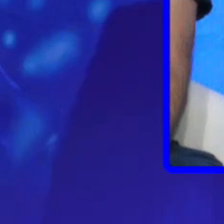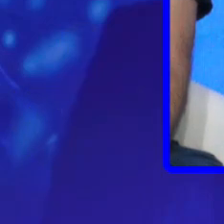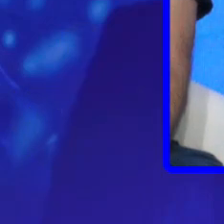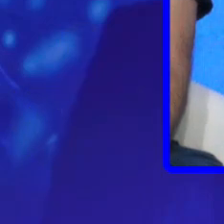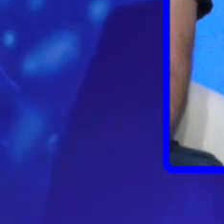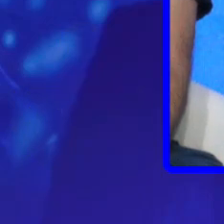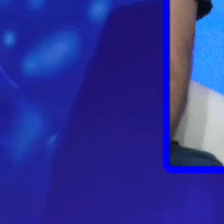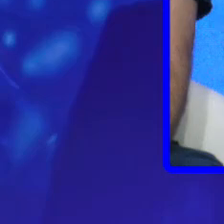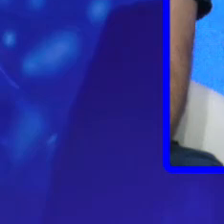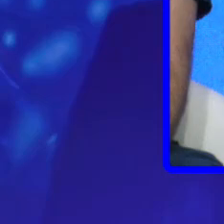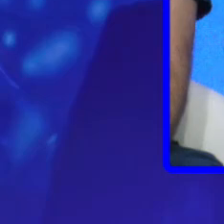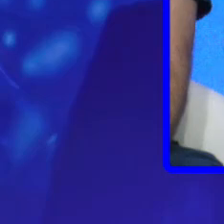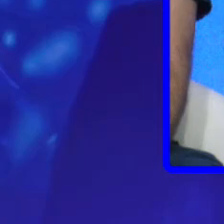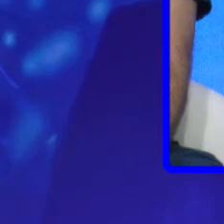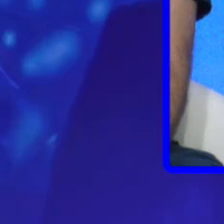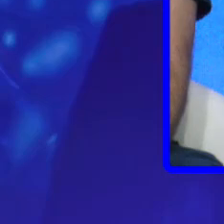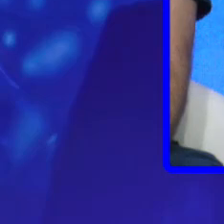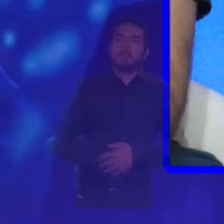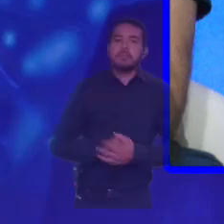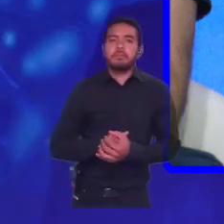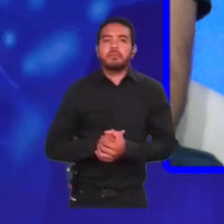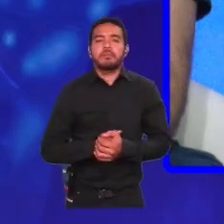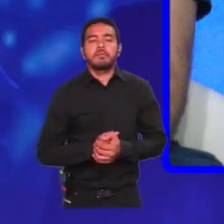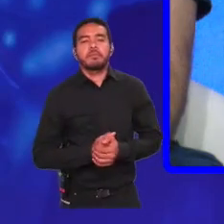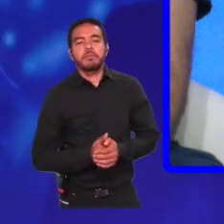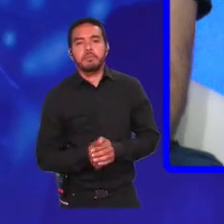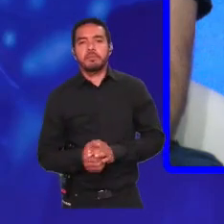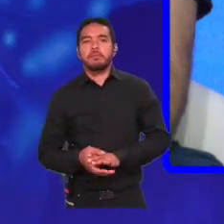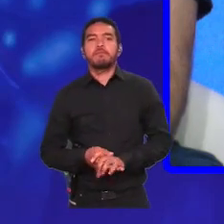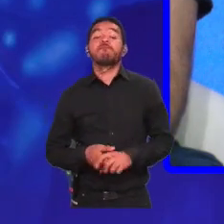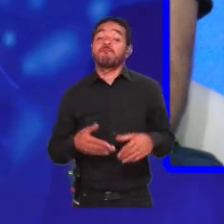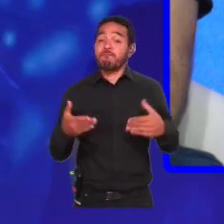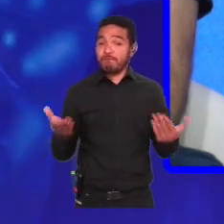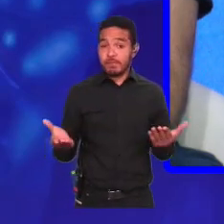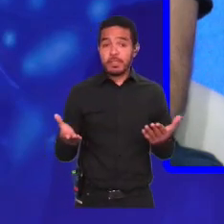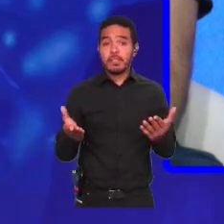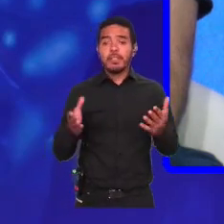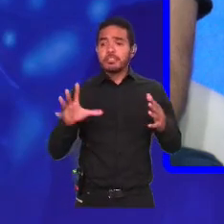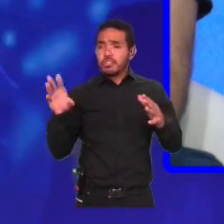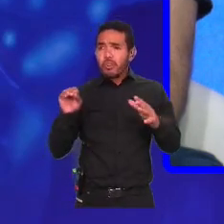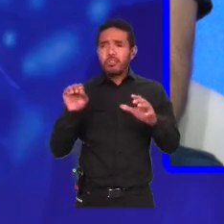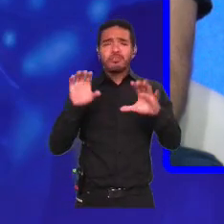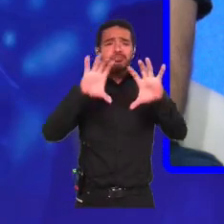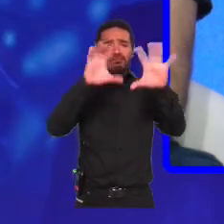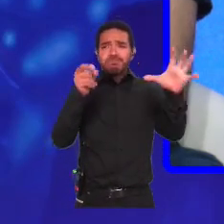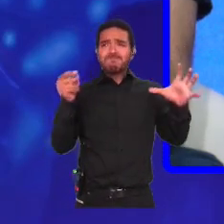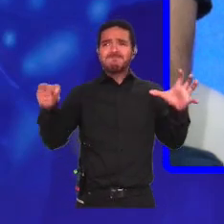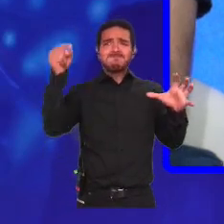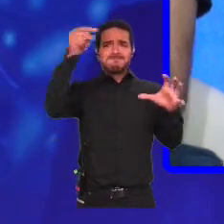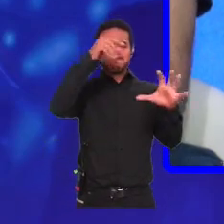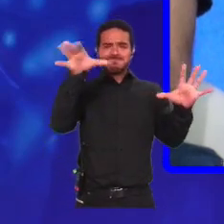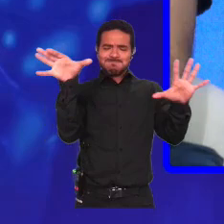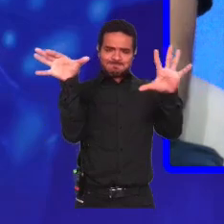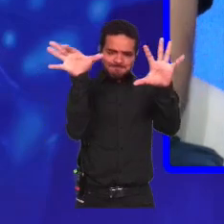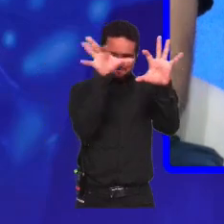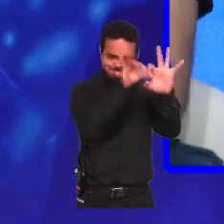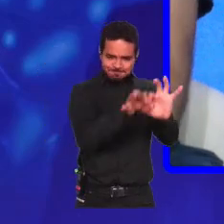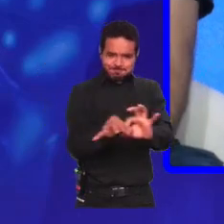LA, in the UK. So all of that comes together quite well, I think, in our final